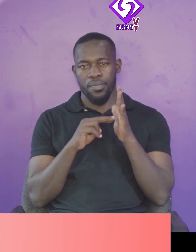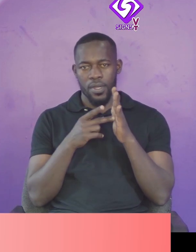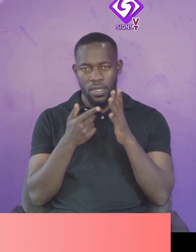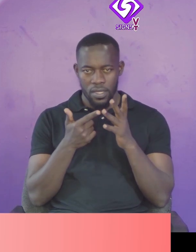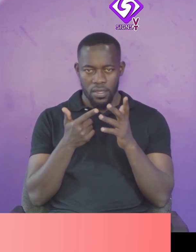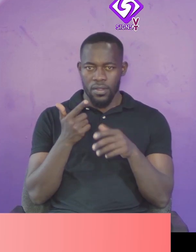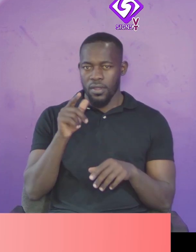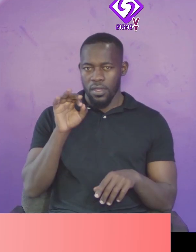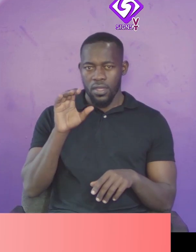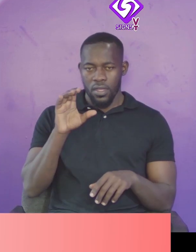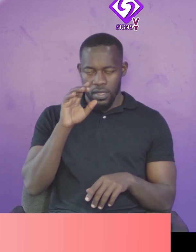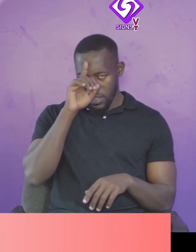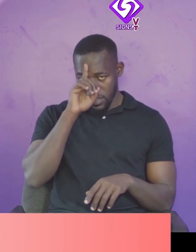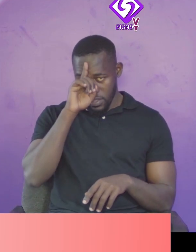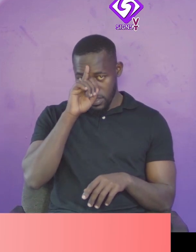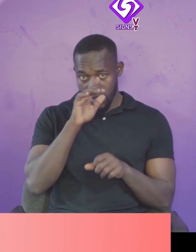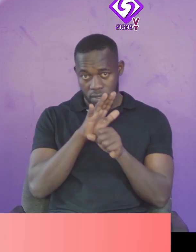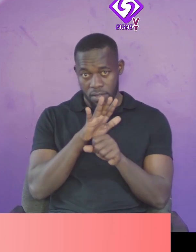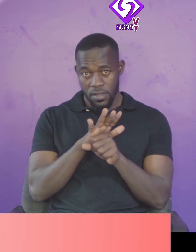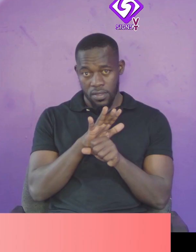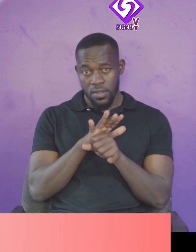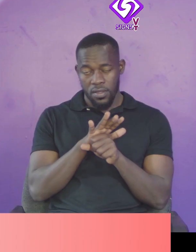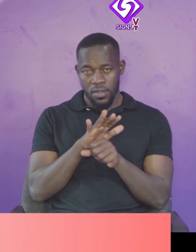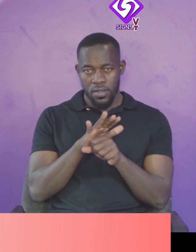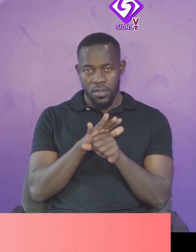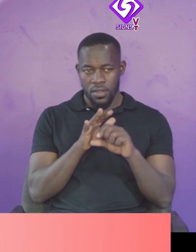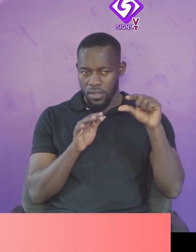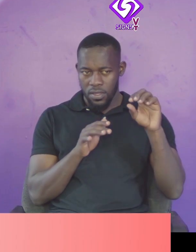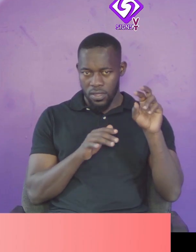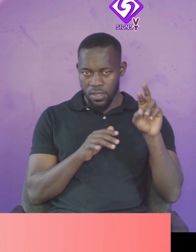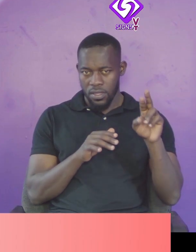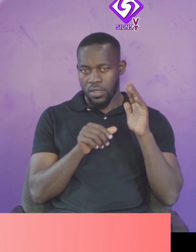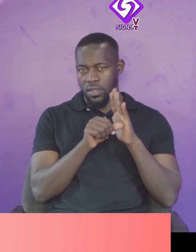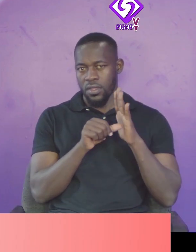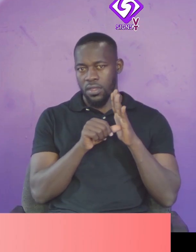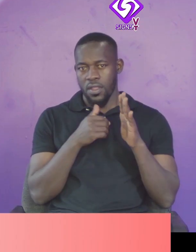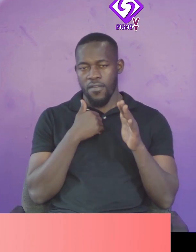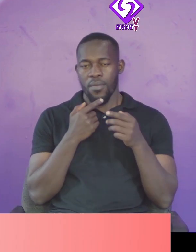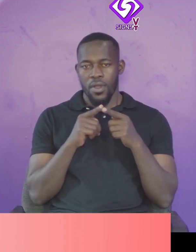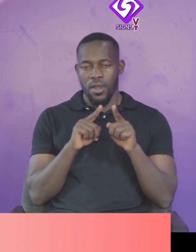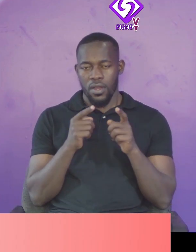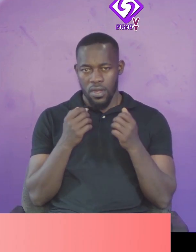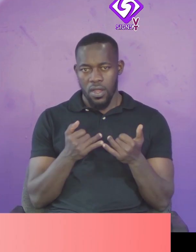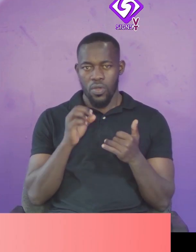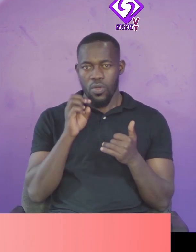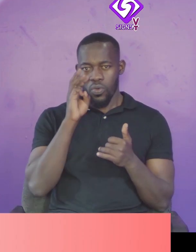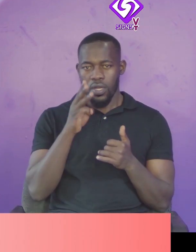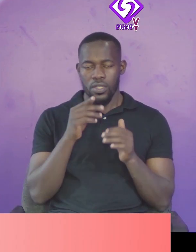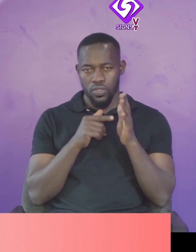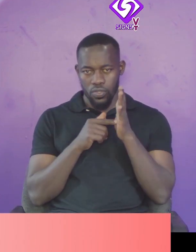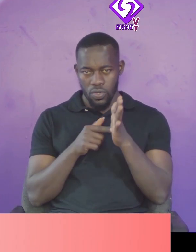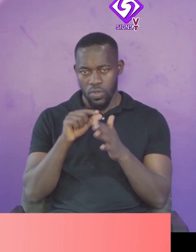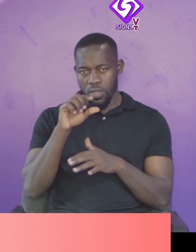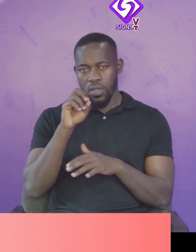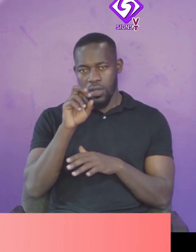seriously having an issue with Gor Mahia. And this time, we are going to show them that we